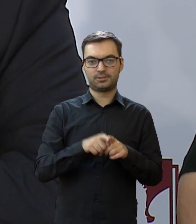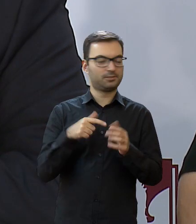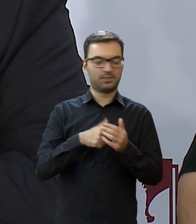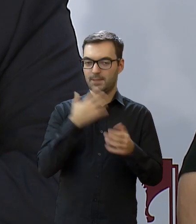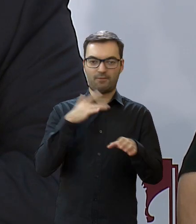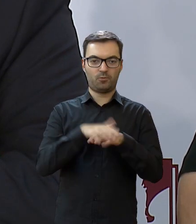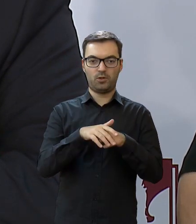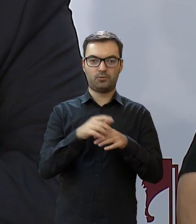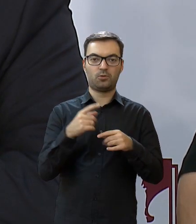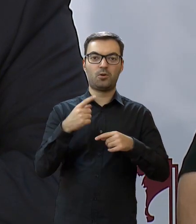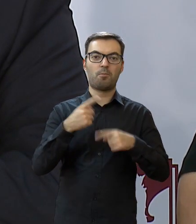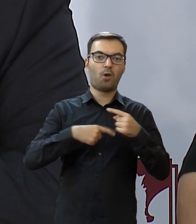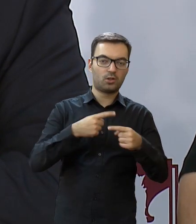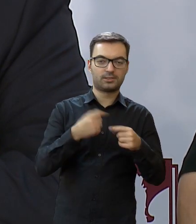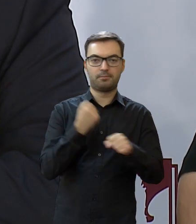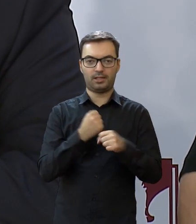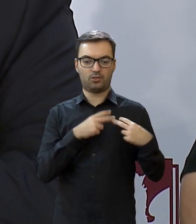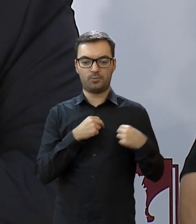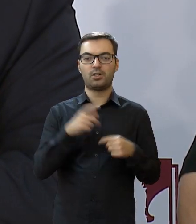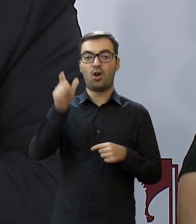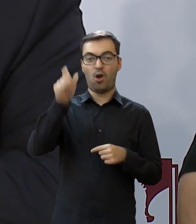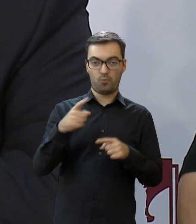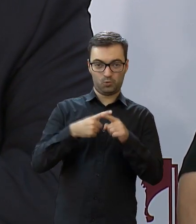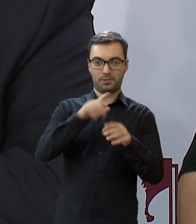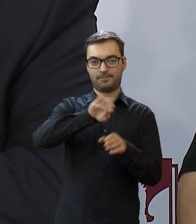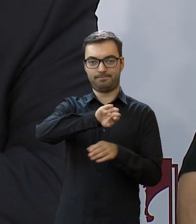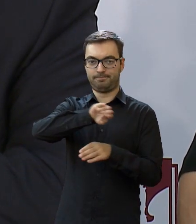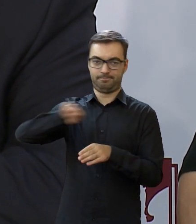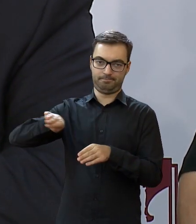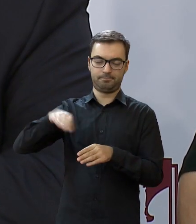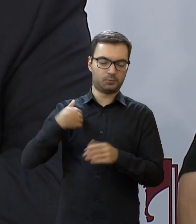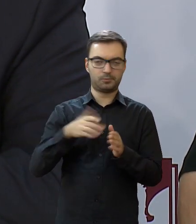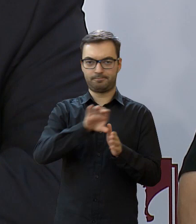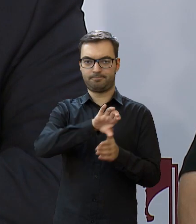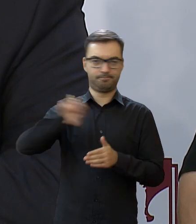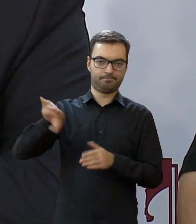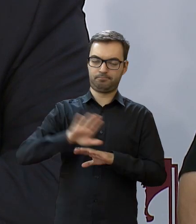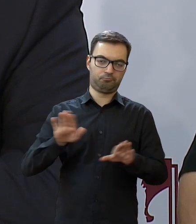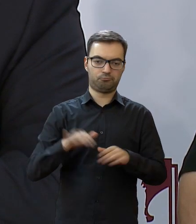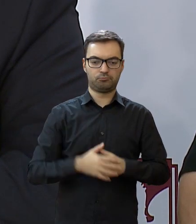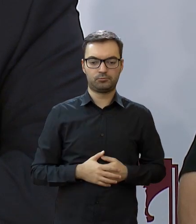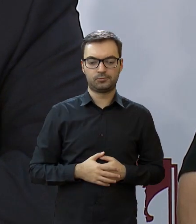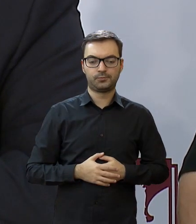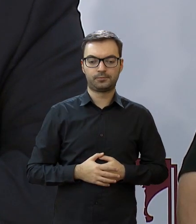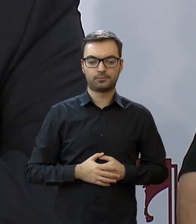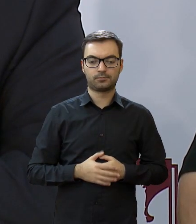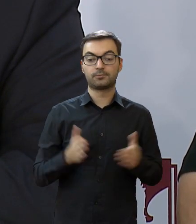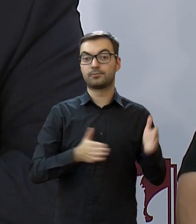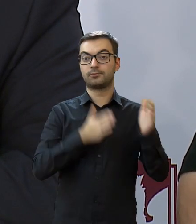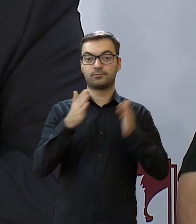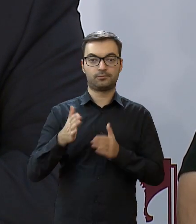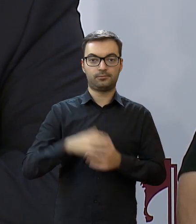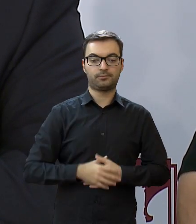However, this incident also did not disrupt the work of the Commission.